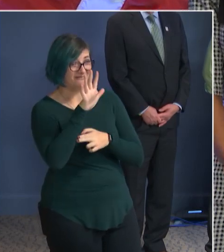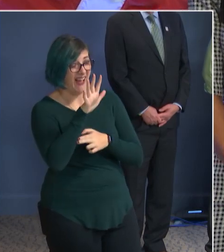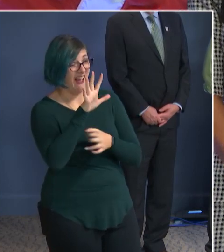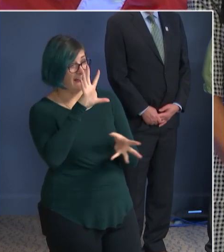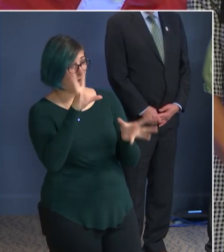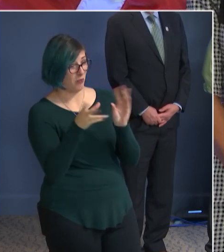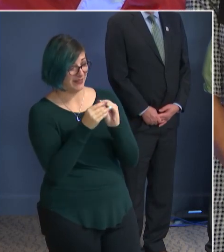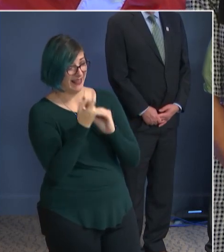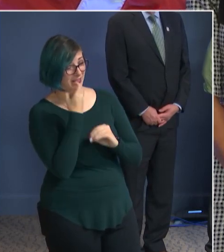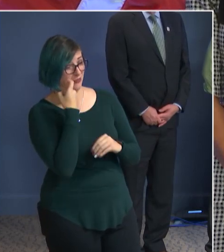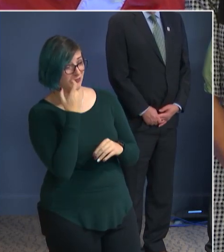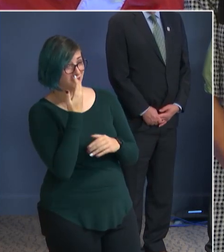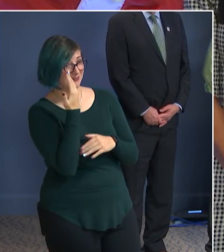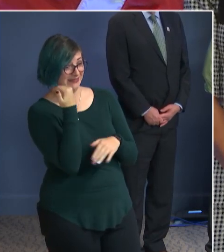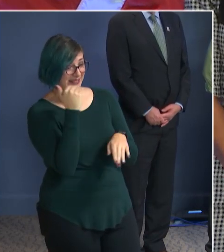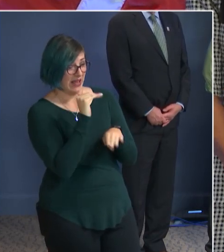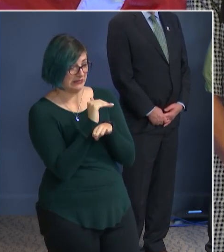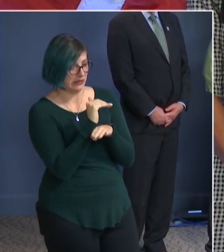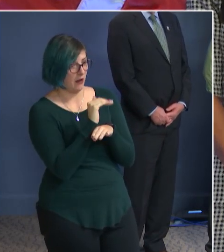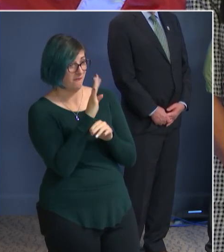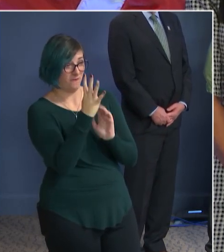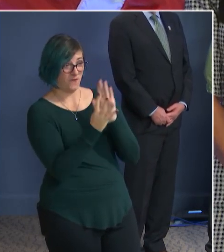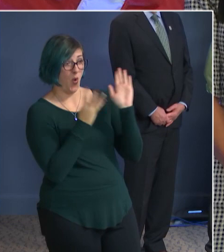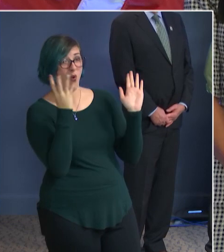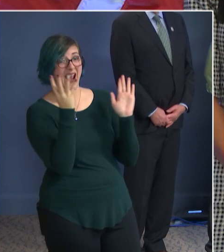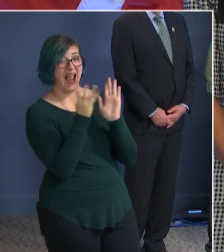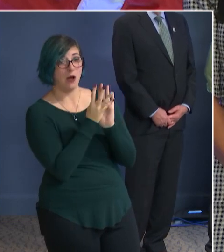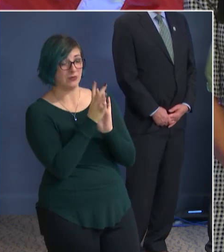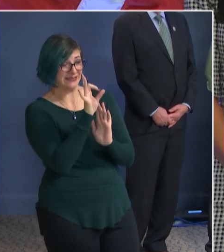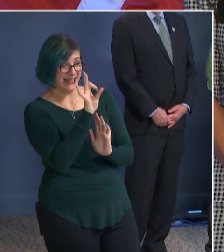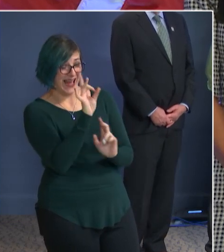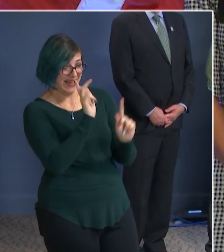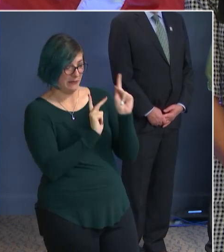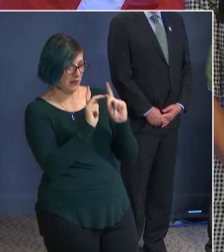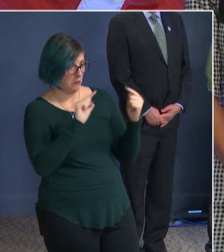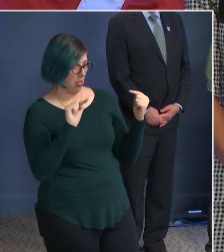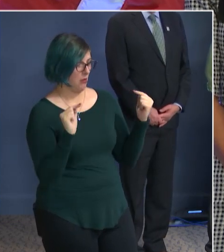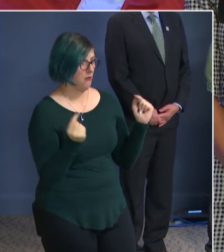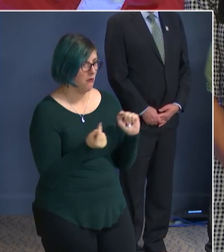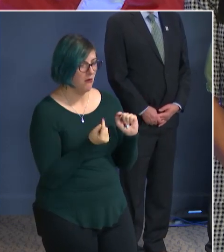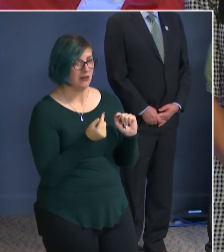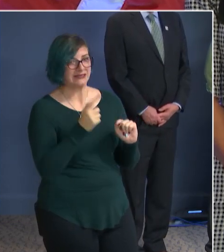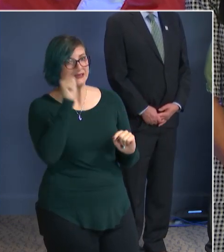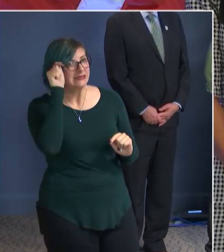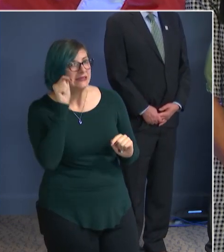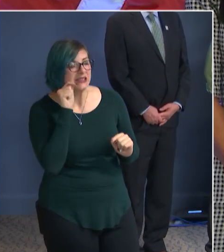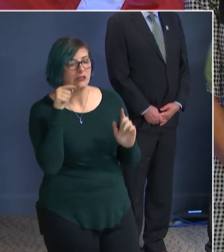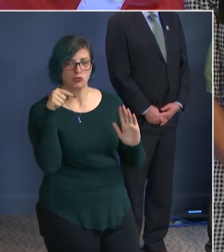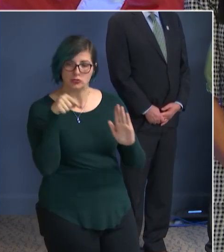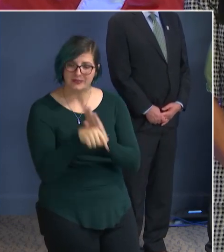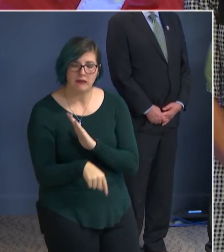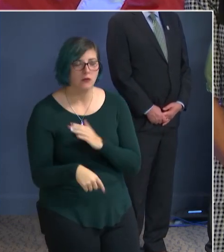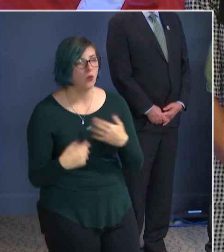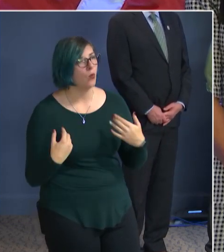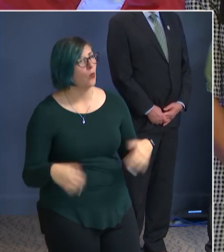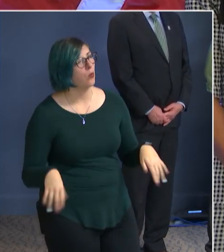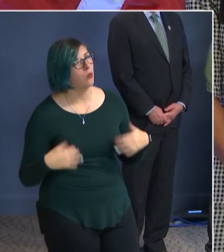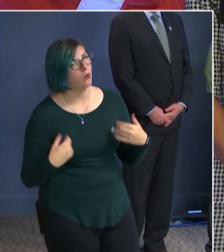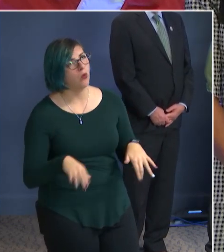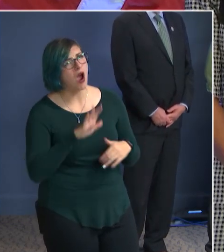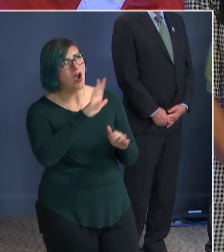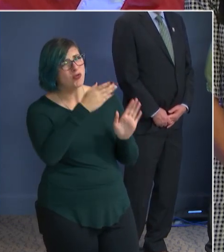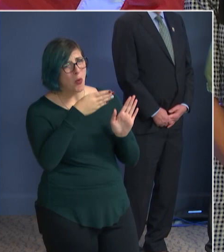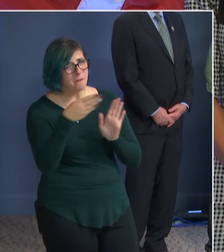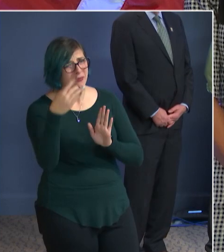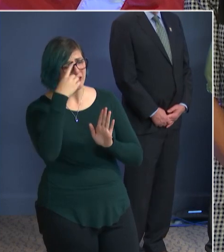all, in the course of 4 hours, 8 people hurt, teenager killed. What are your plans